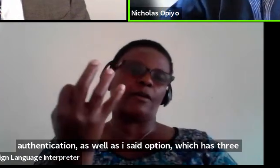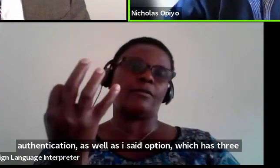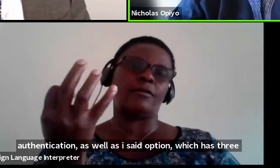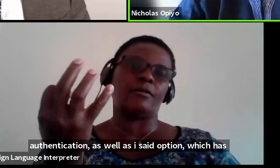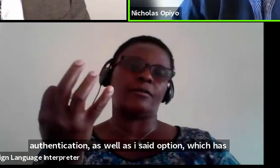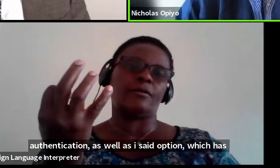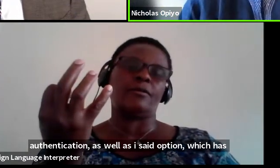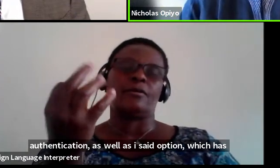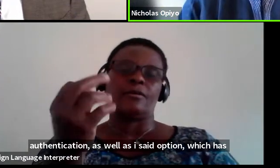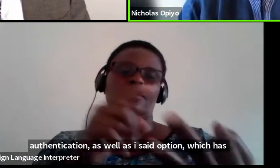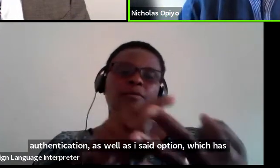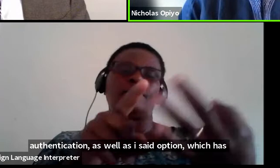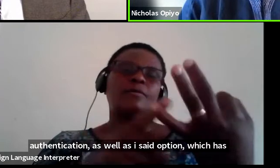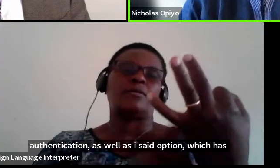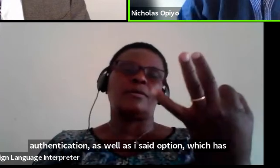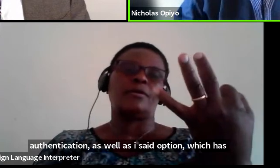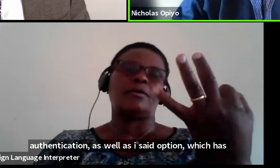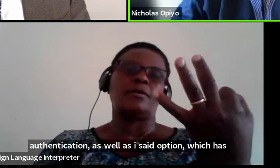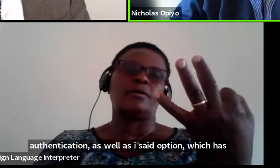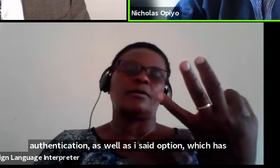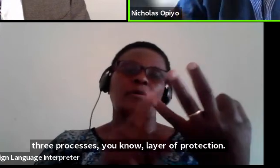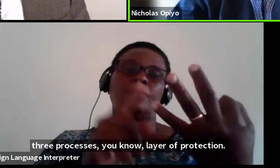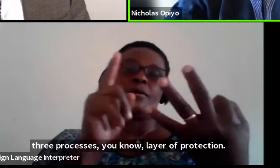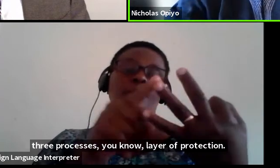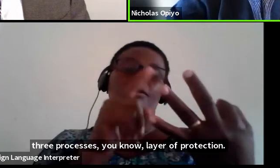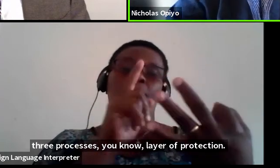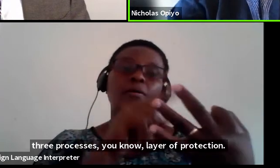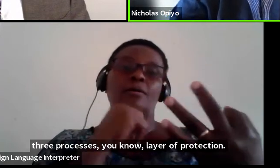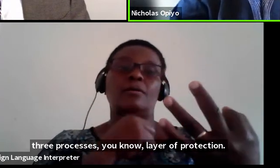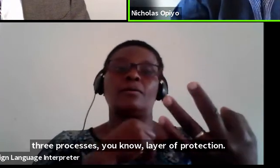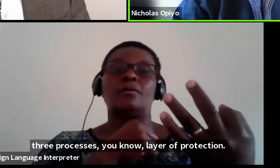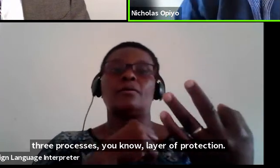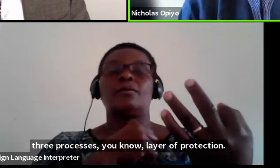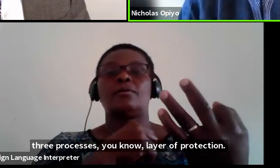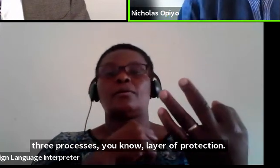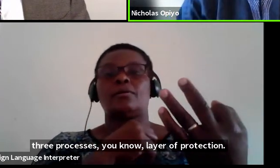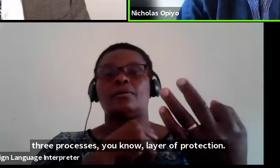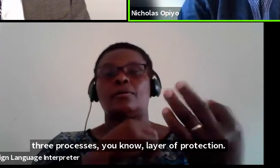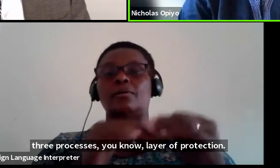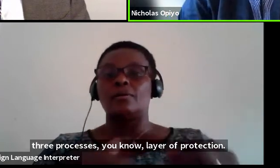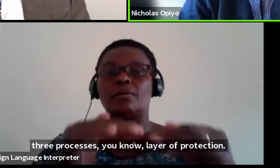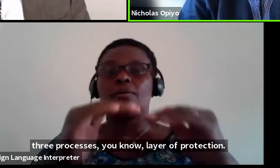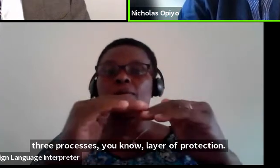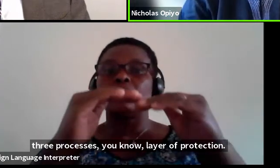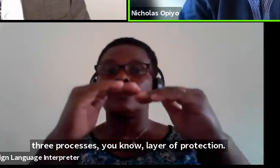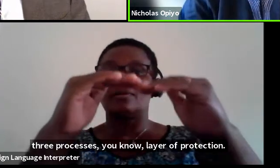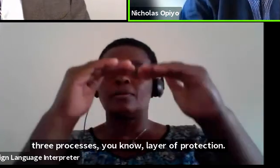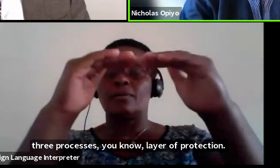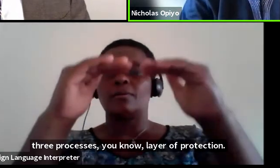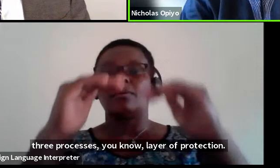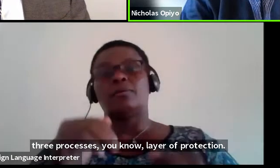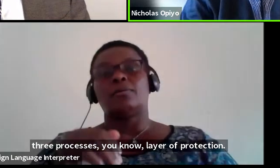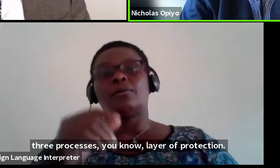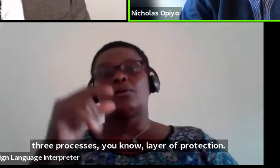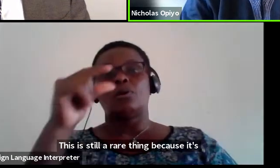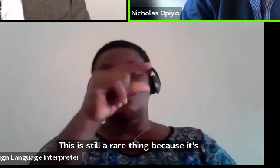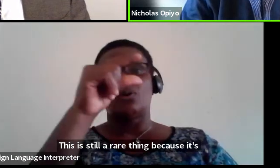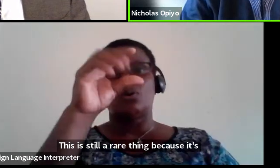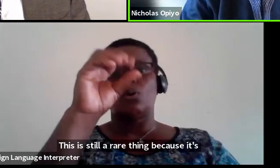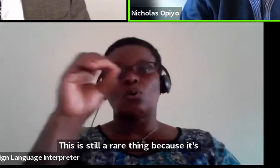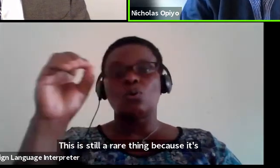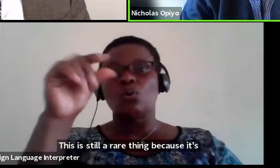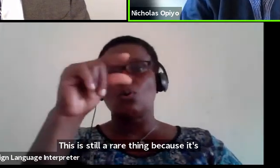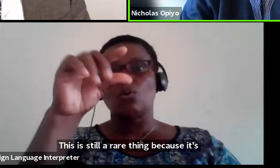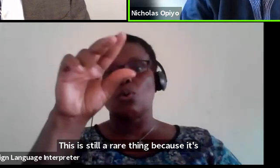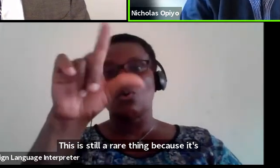layer of protection, what is called a Google security key. This is still a rare thing because it's not given